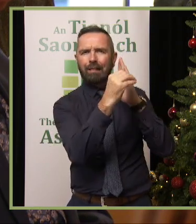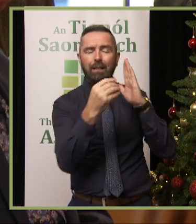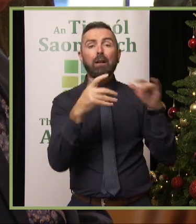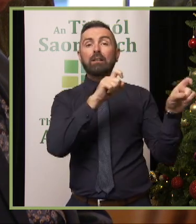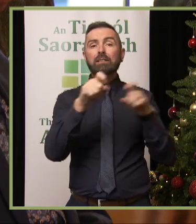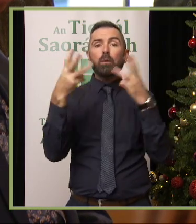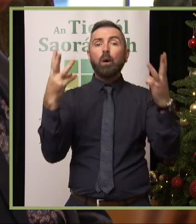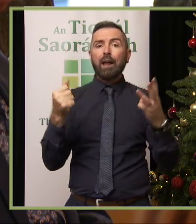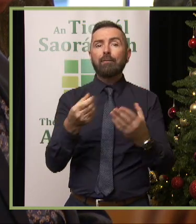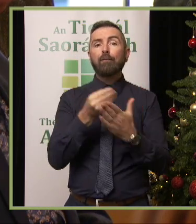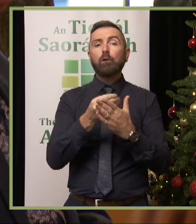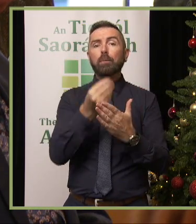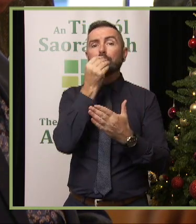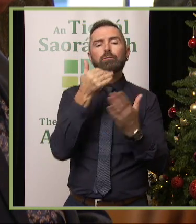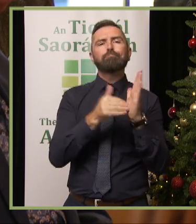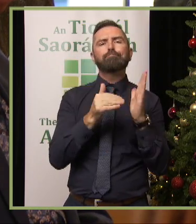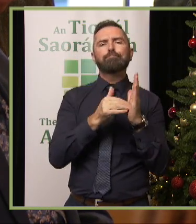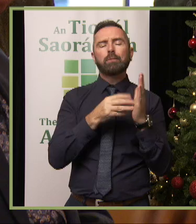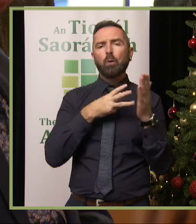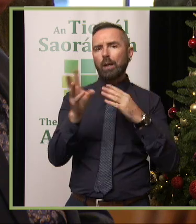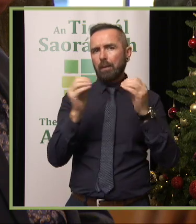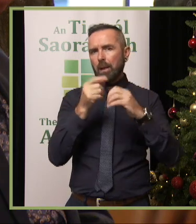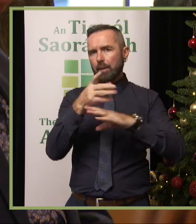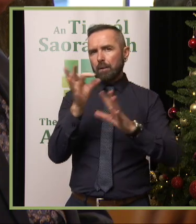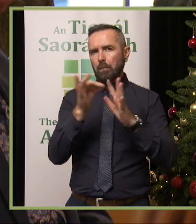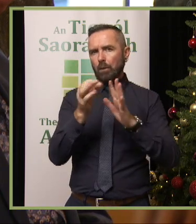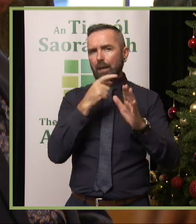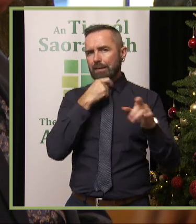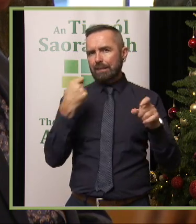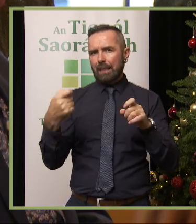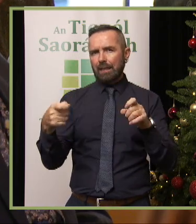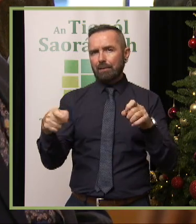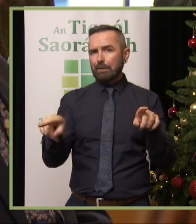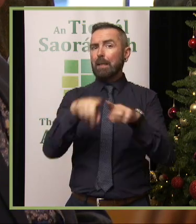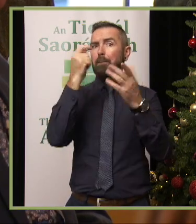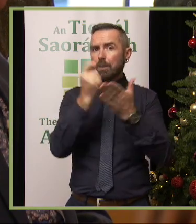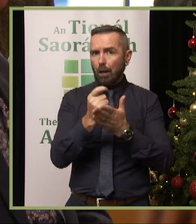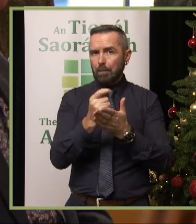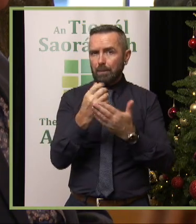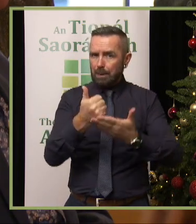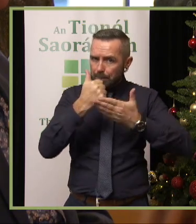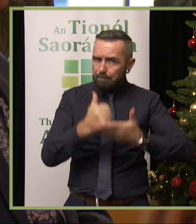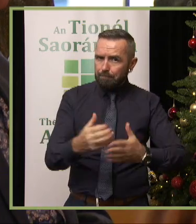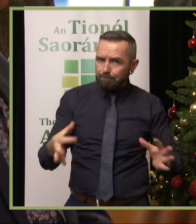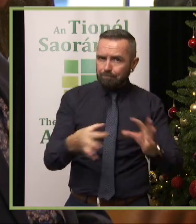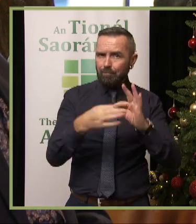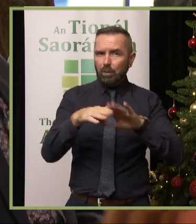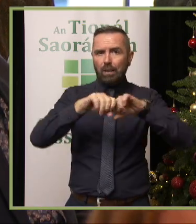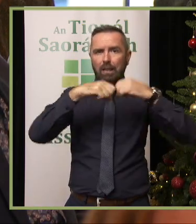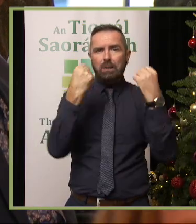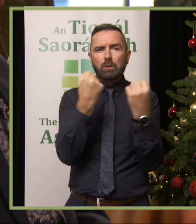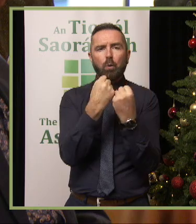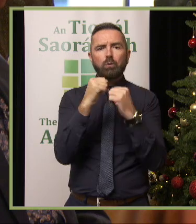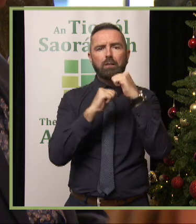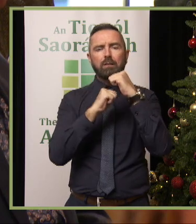have affordable food, and when I mentioned this point, I was saying at the same time it needed to be underpinned by a social security